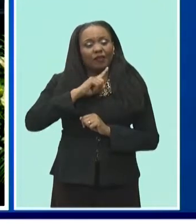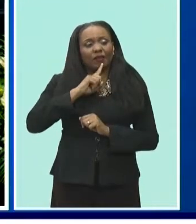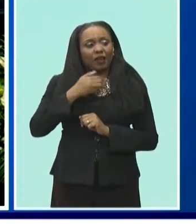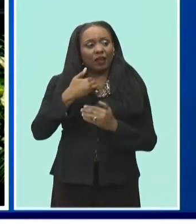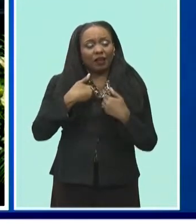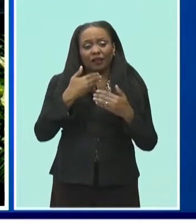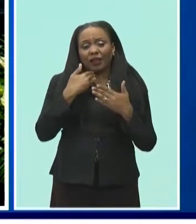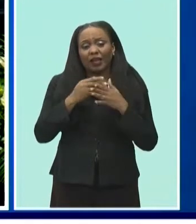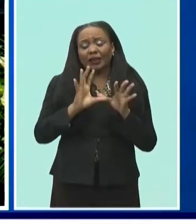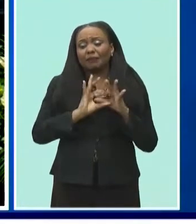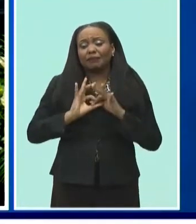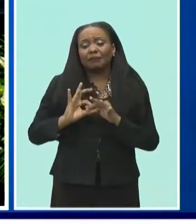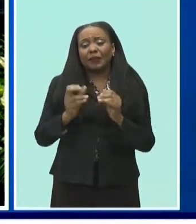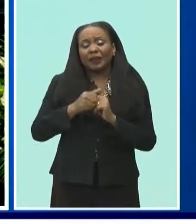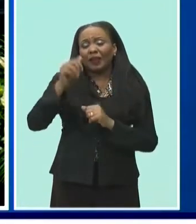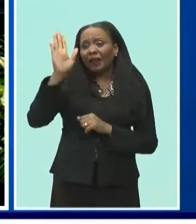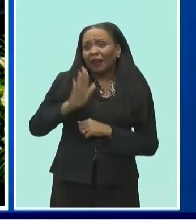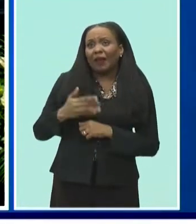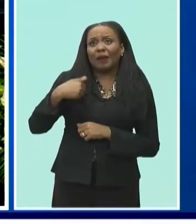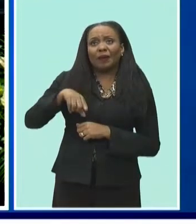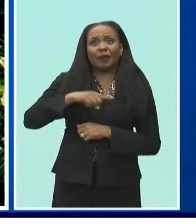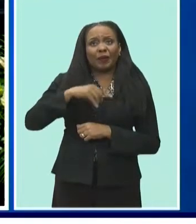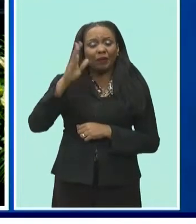we would be a more peaceful people.